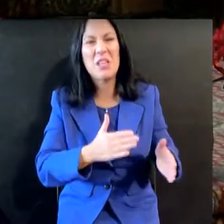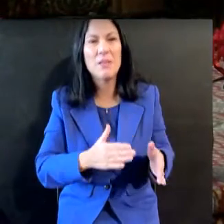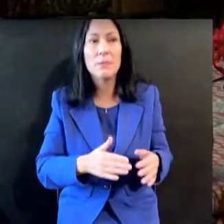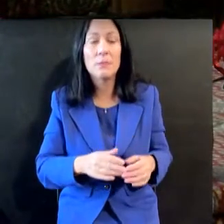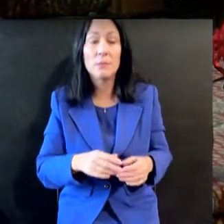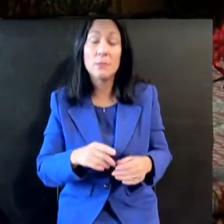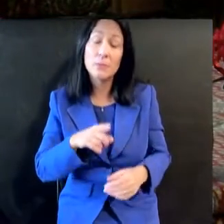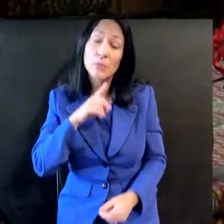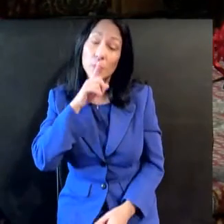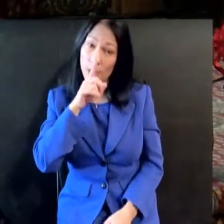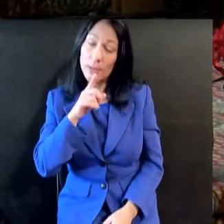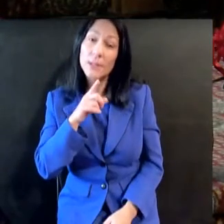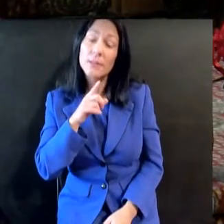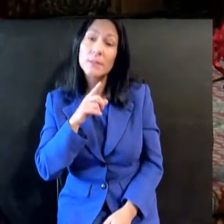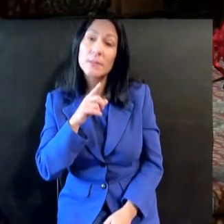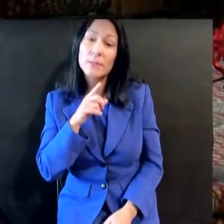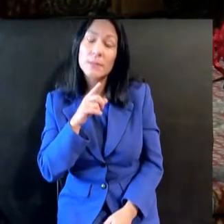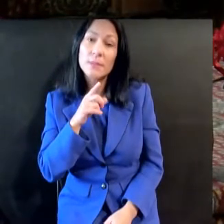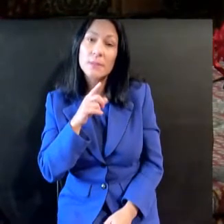sure?